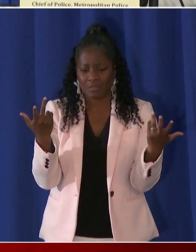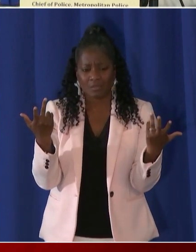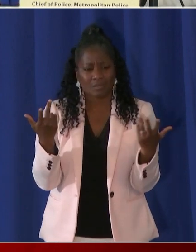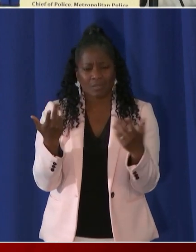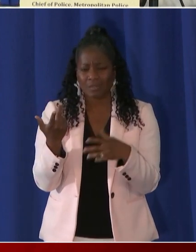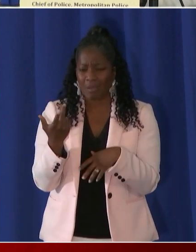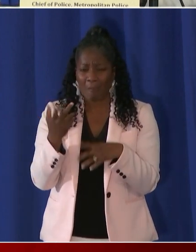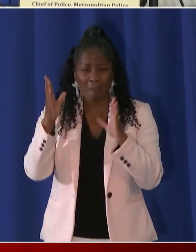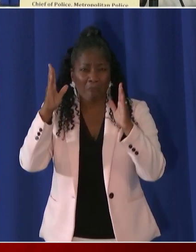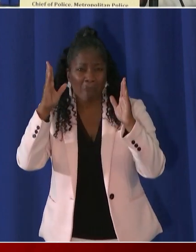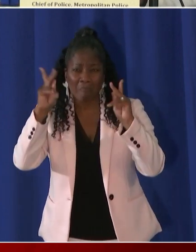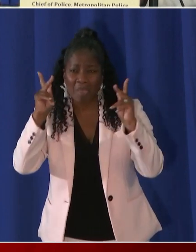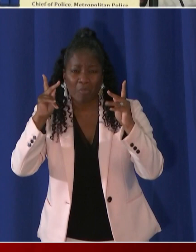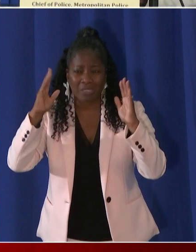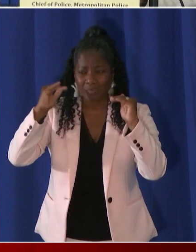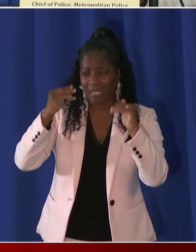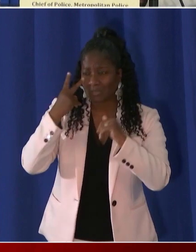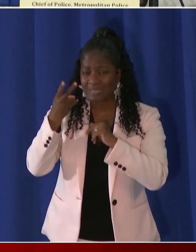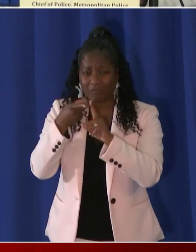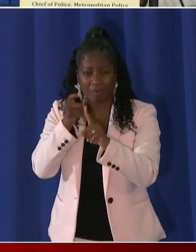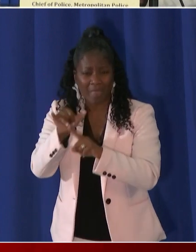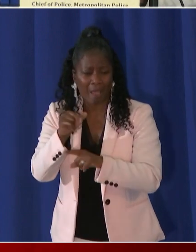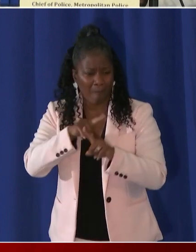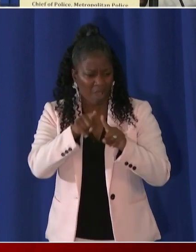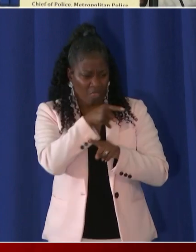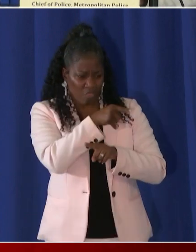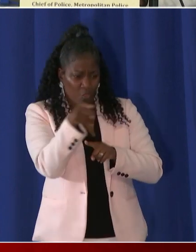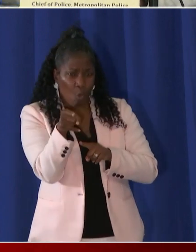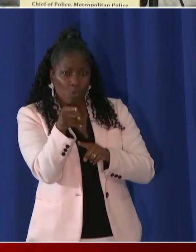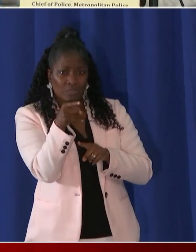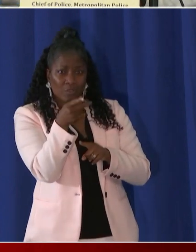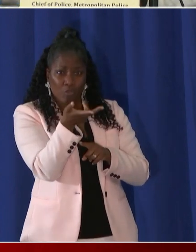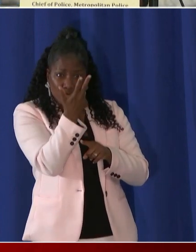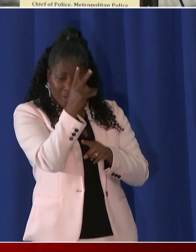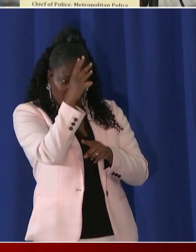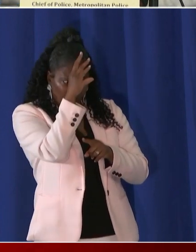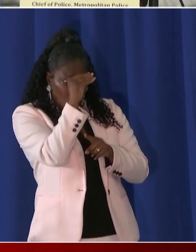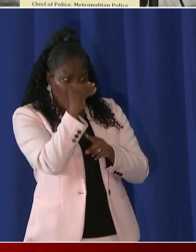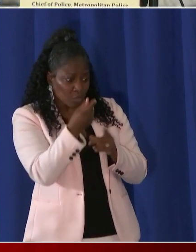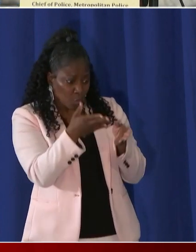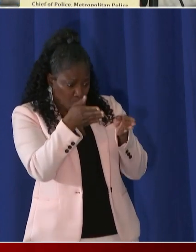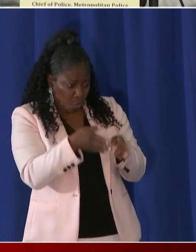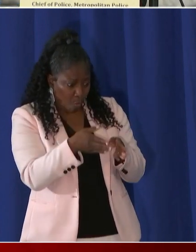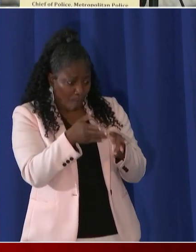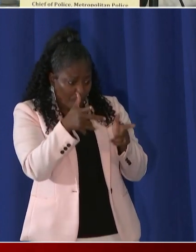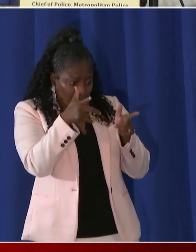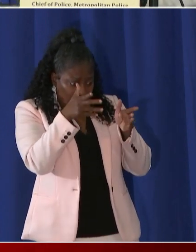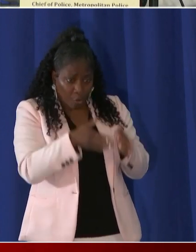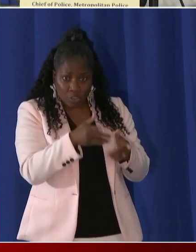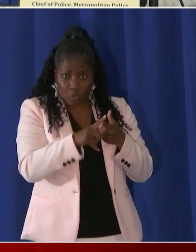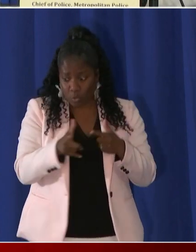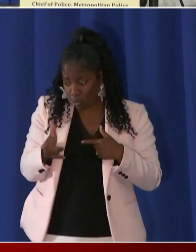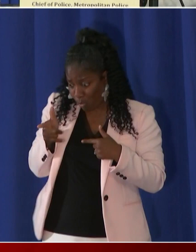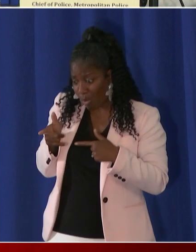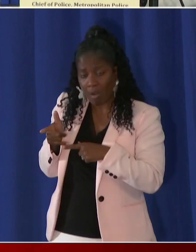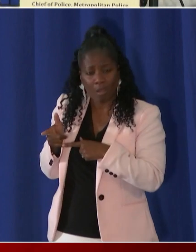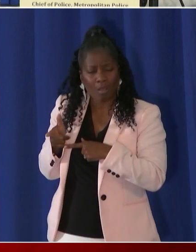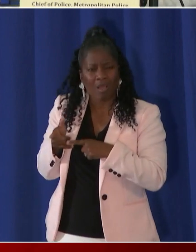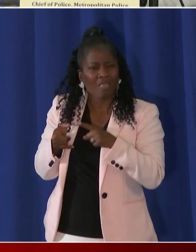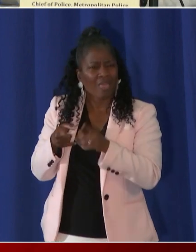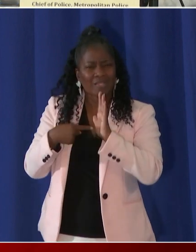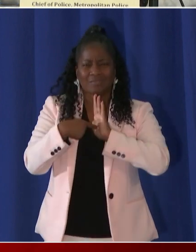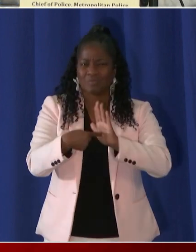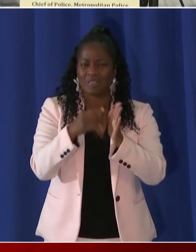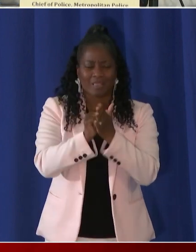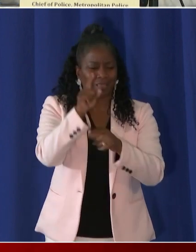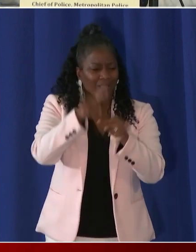what people are expecting to see for that, but people like that deserve to be in jail because they have demonstrated that they cannot function